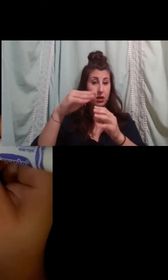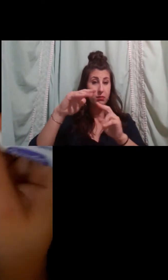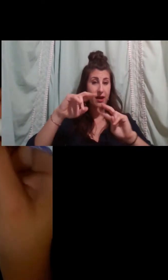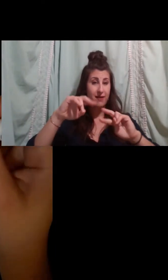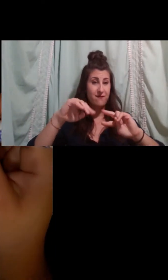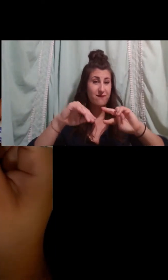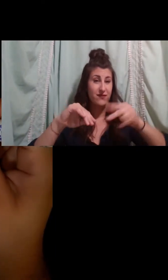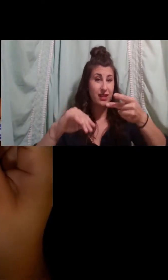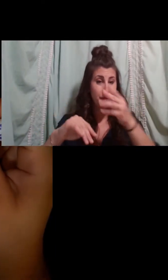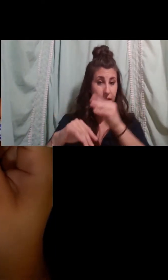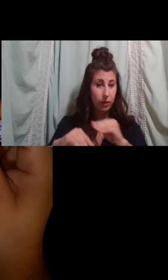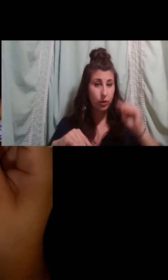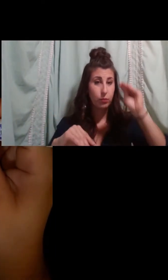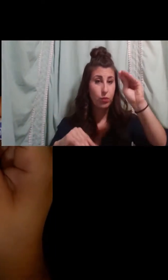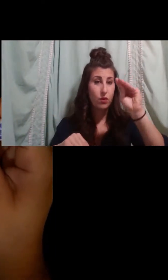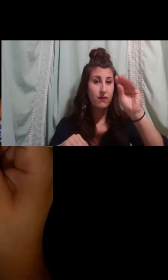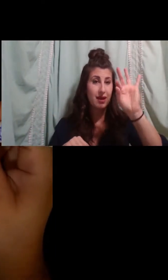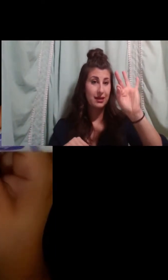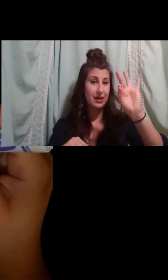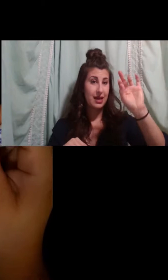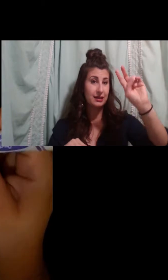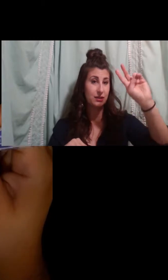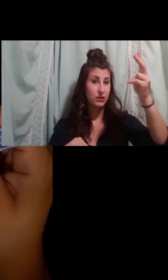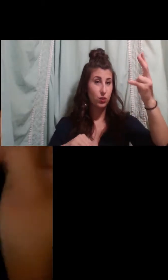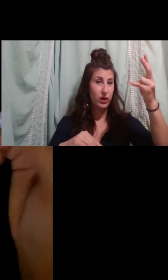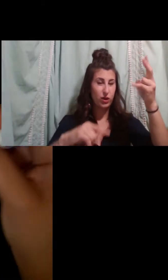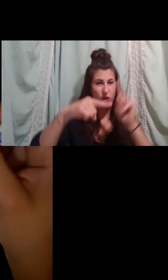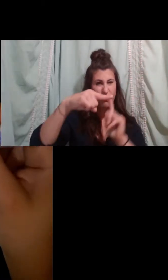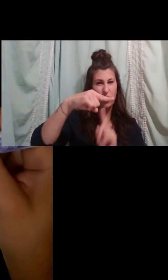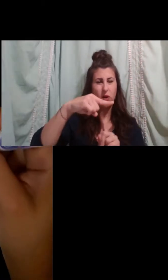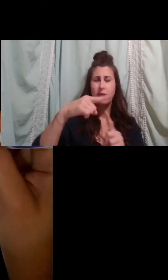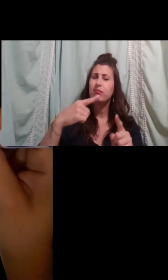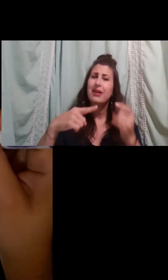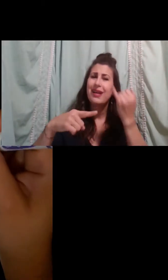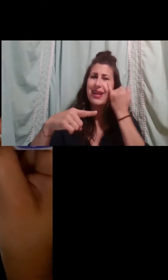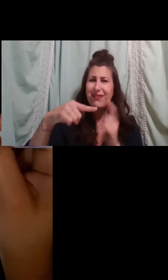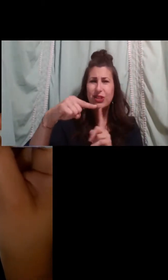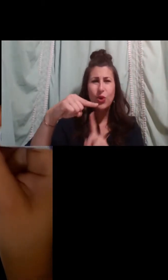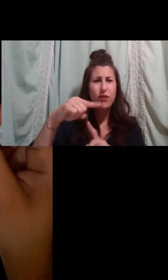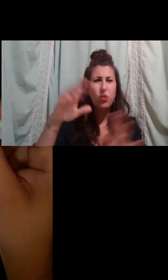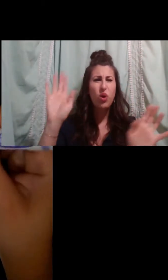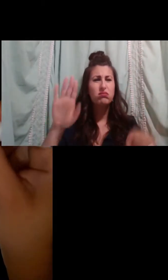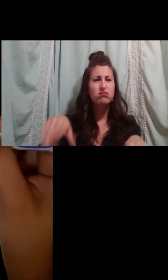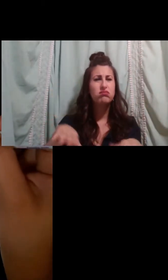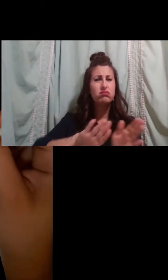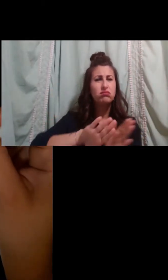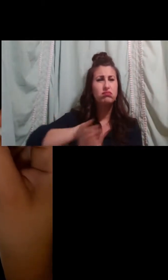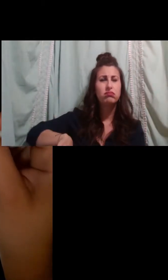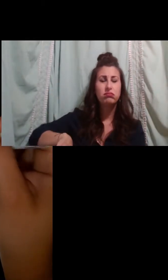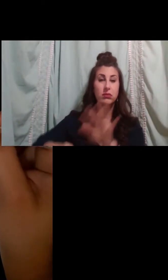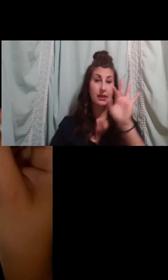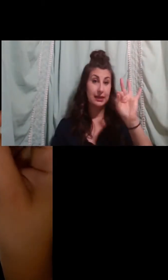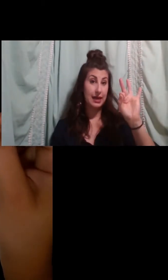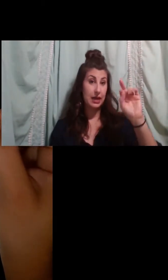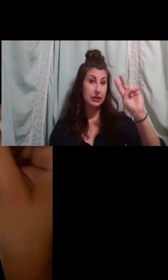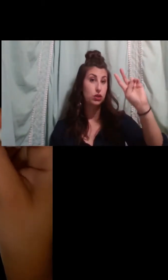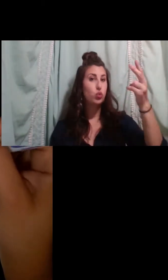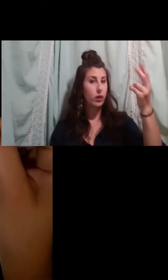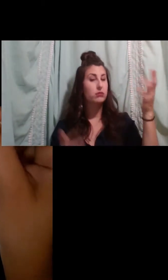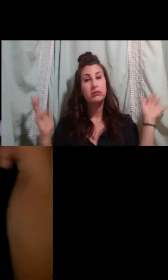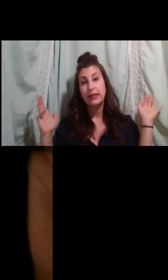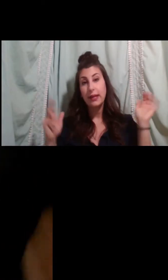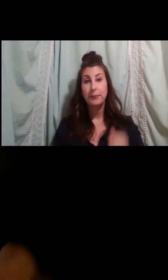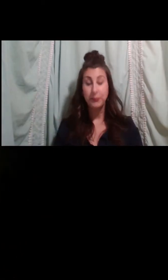put it at the top. So it'll be 9 squared over 1, but anything over 1 is just that top number, so it's 9